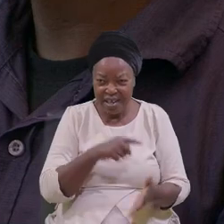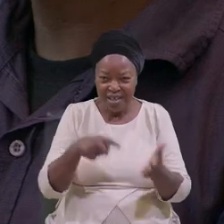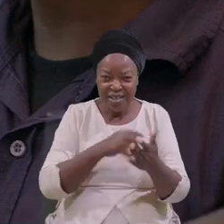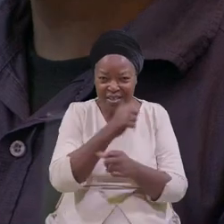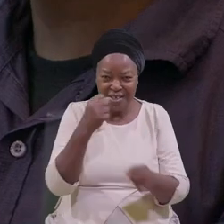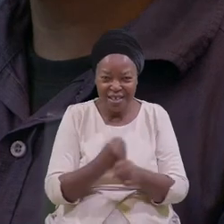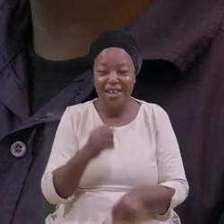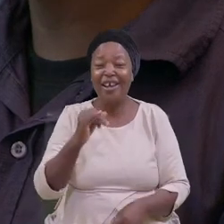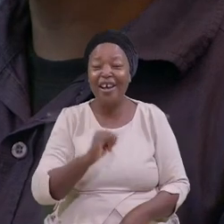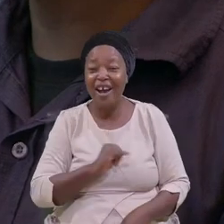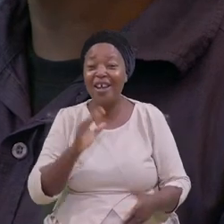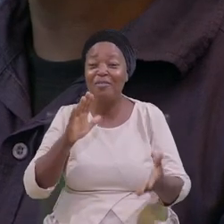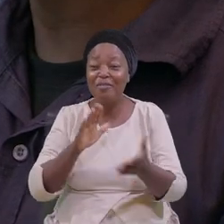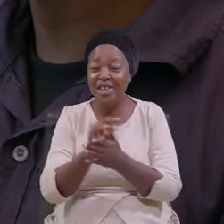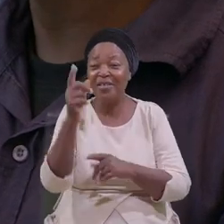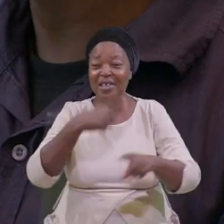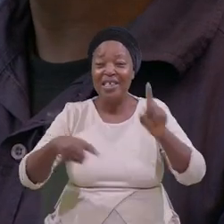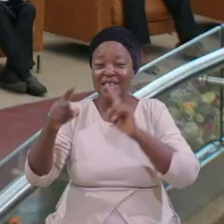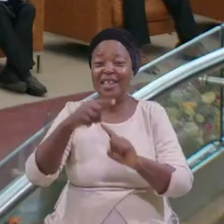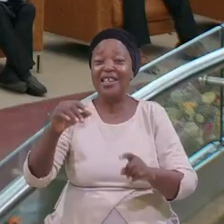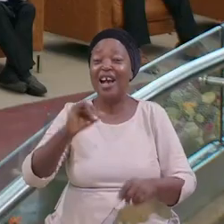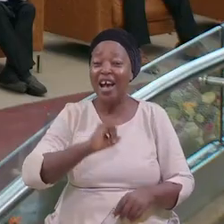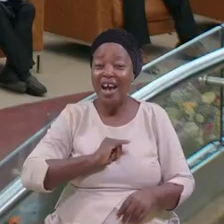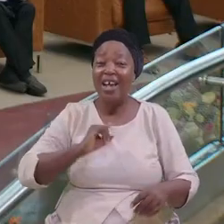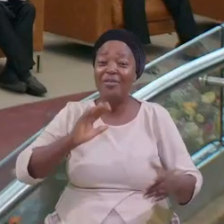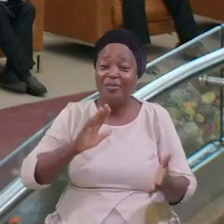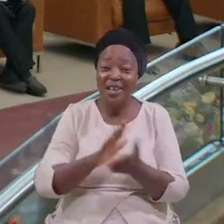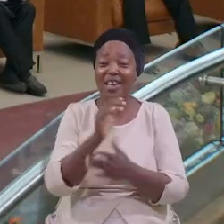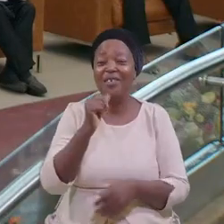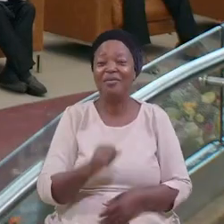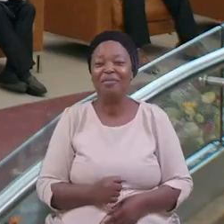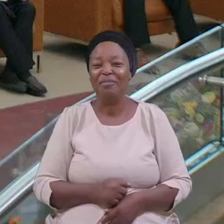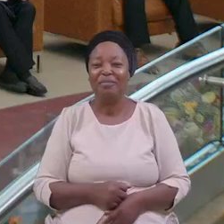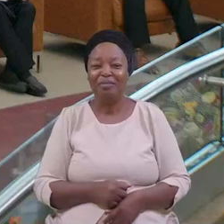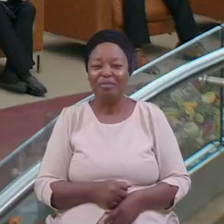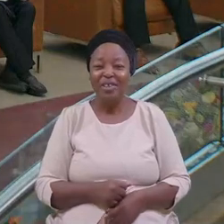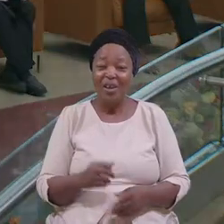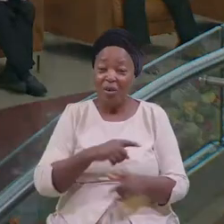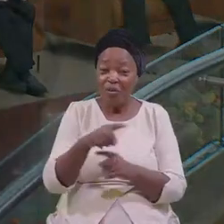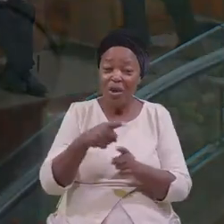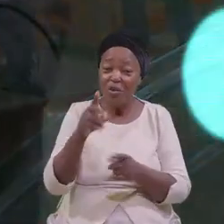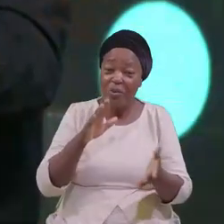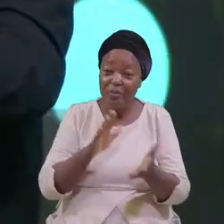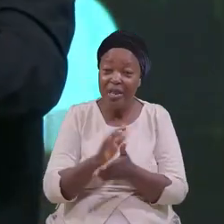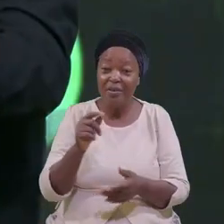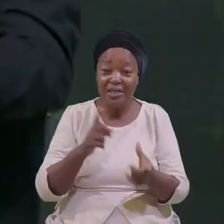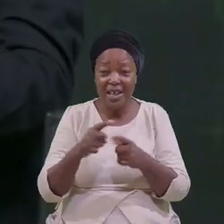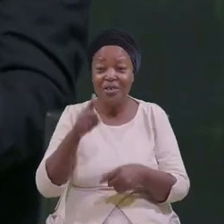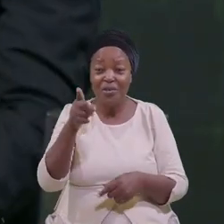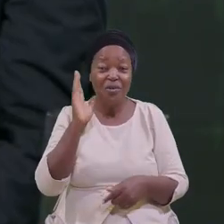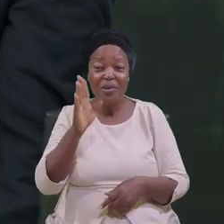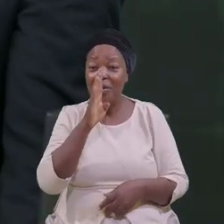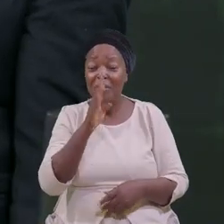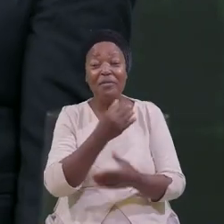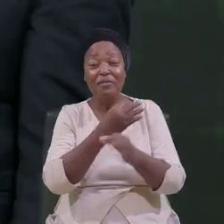believe. I said, I believe. You know, when you believe, you'll be free